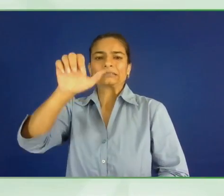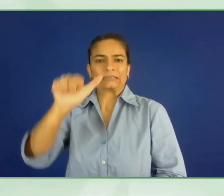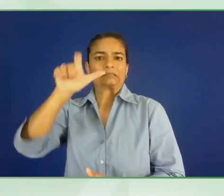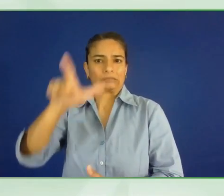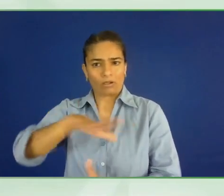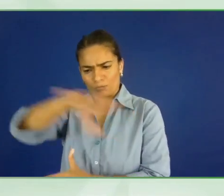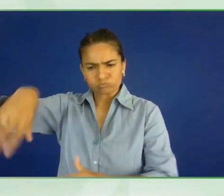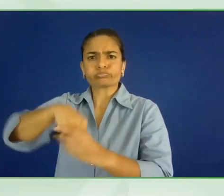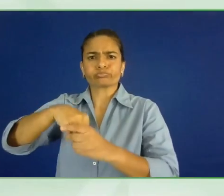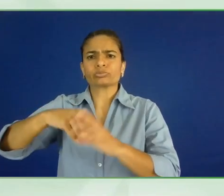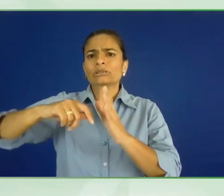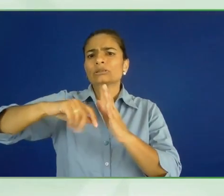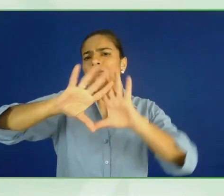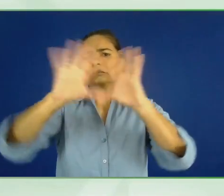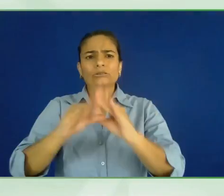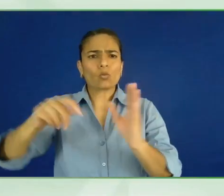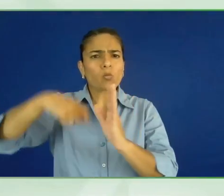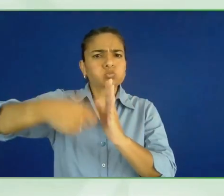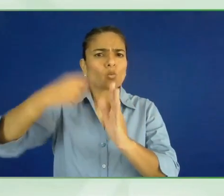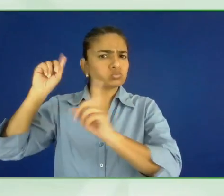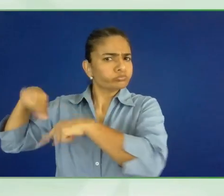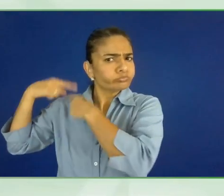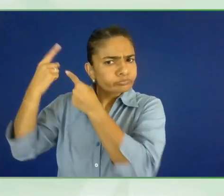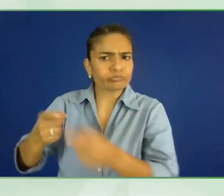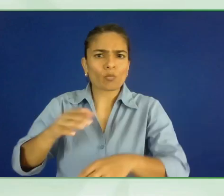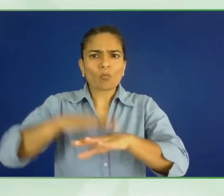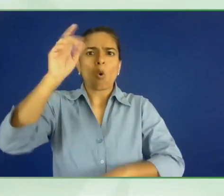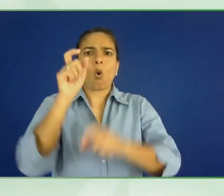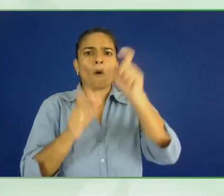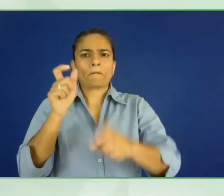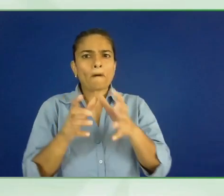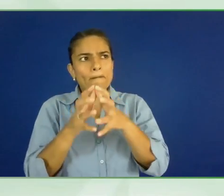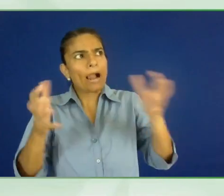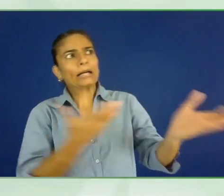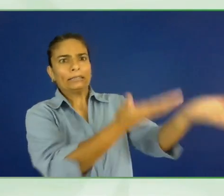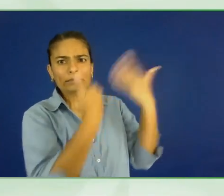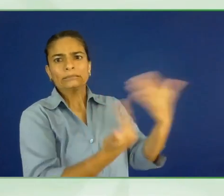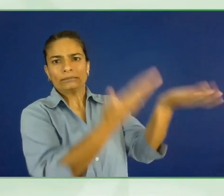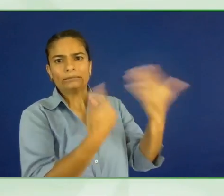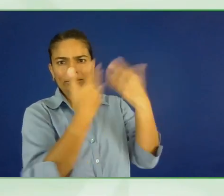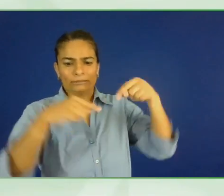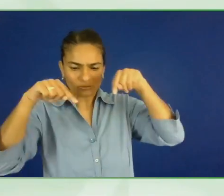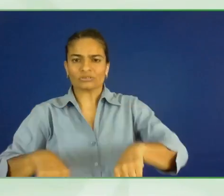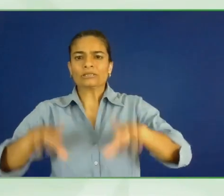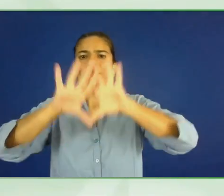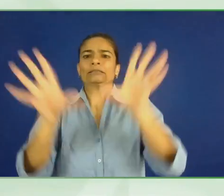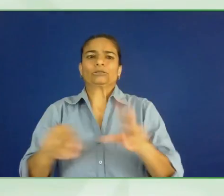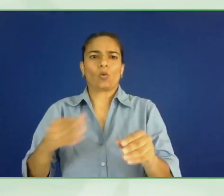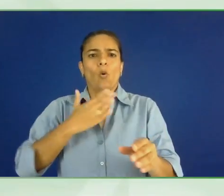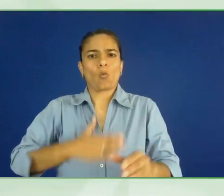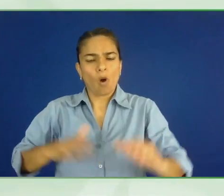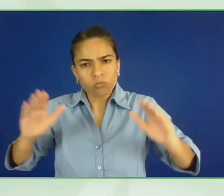and enables them such a wonderful experience and opportunities. The organization